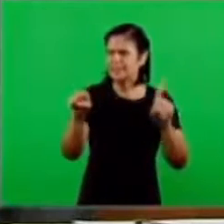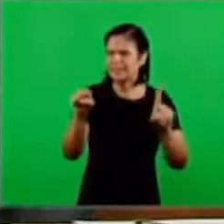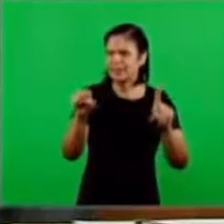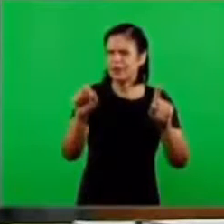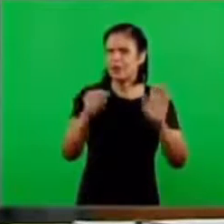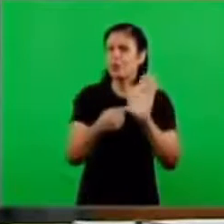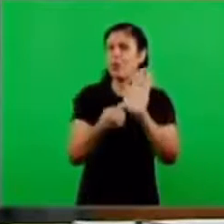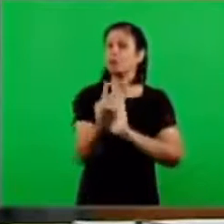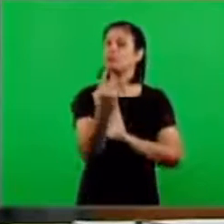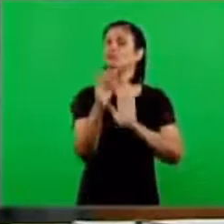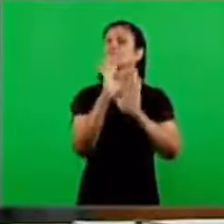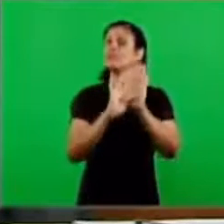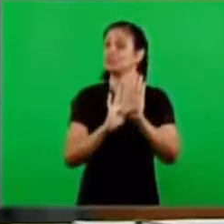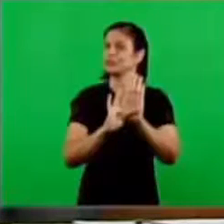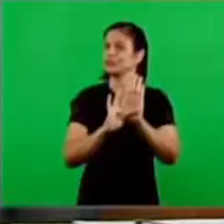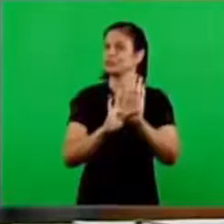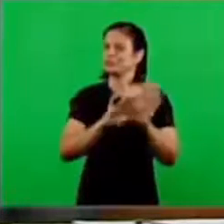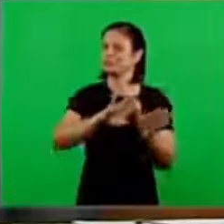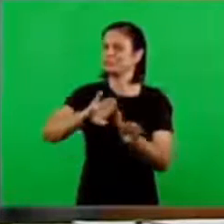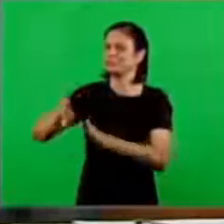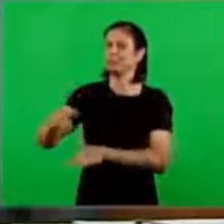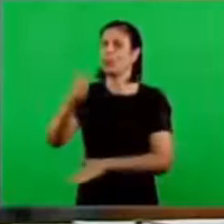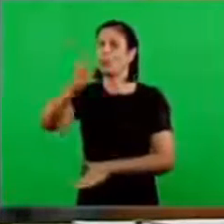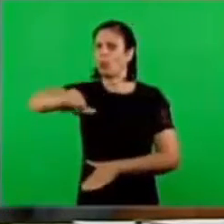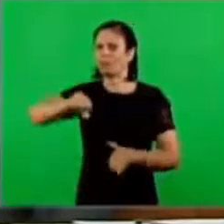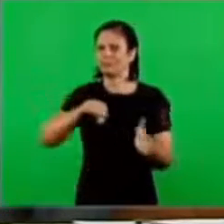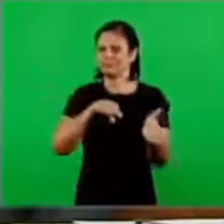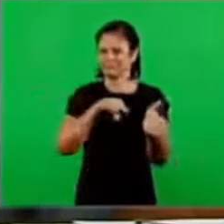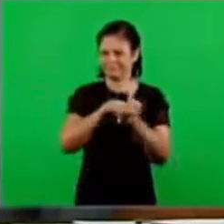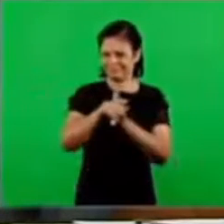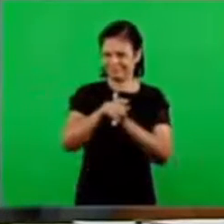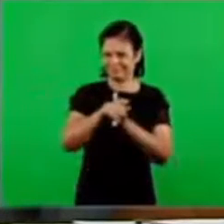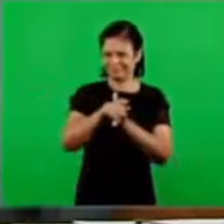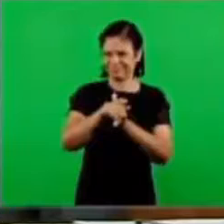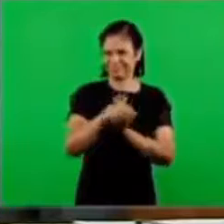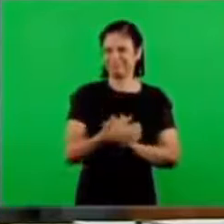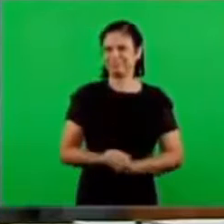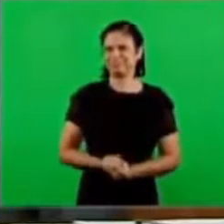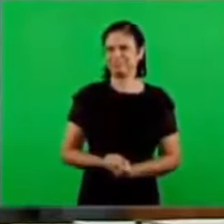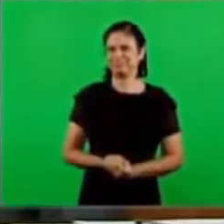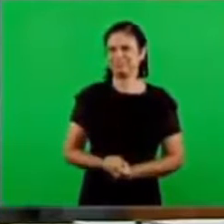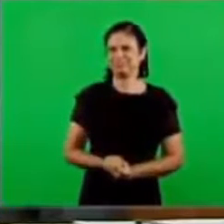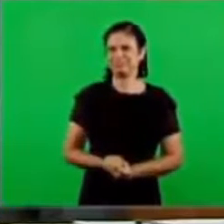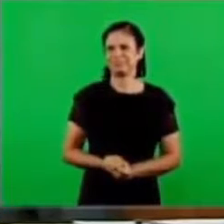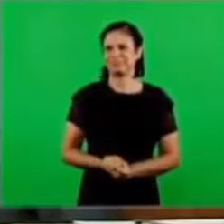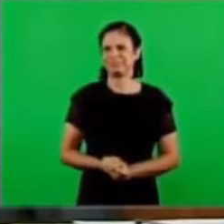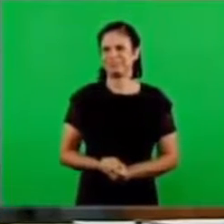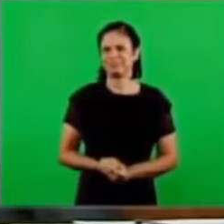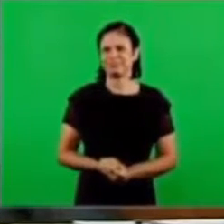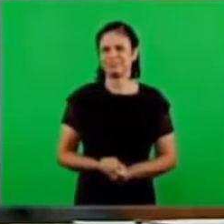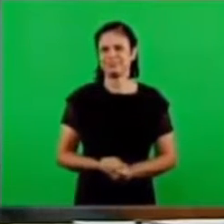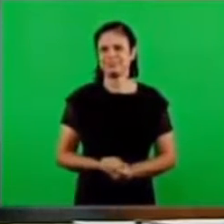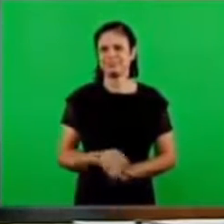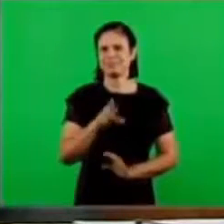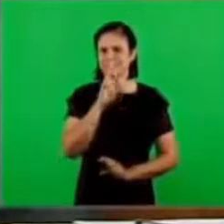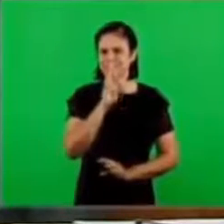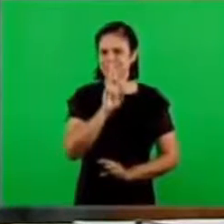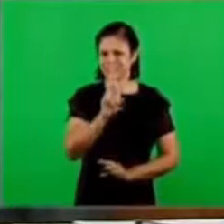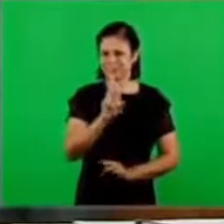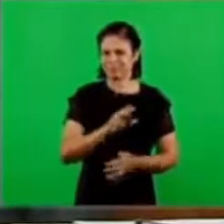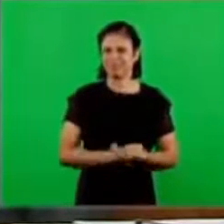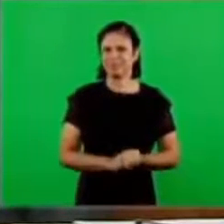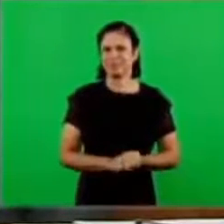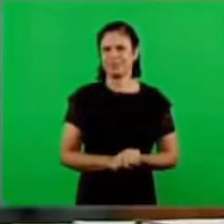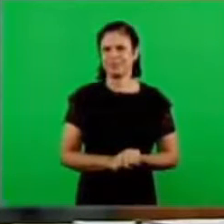resurrection in the life of the apostolic church. Yes or no, and you have to mention a verse. So